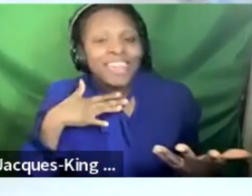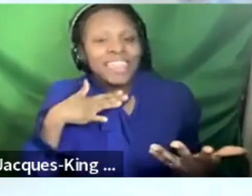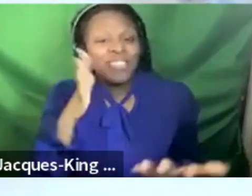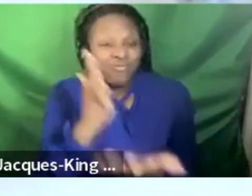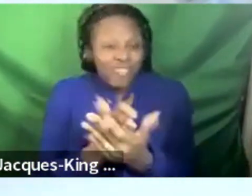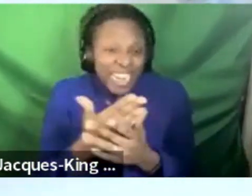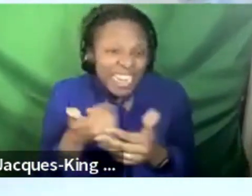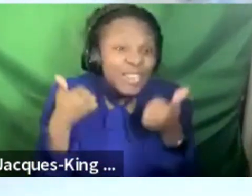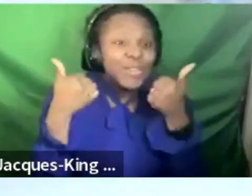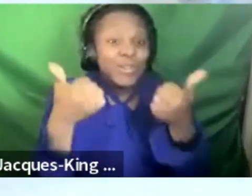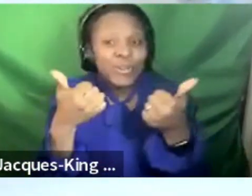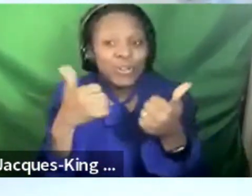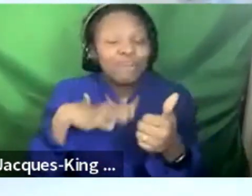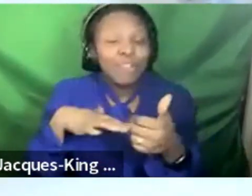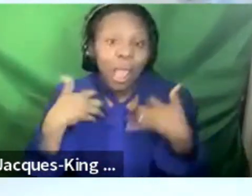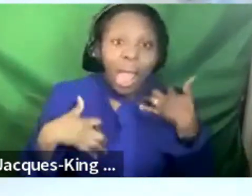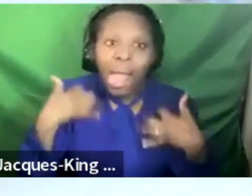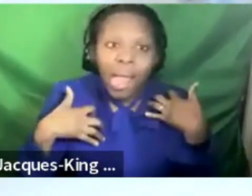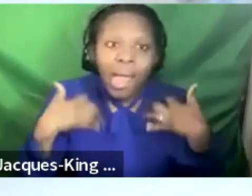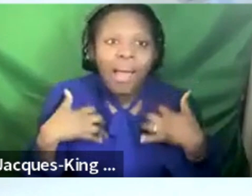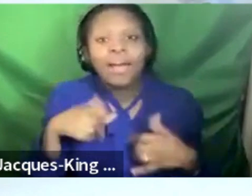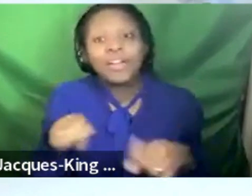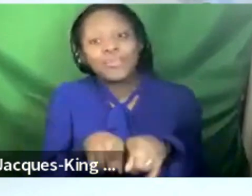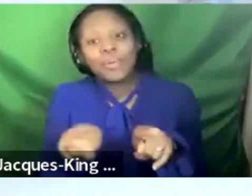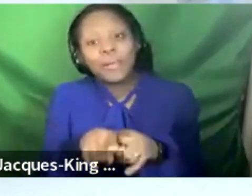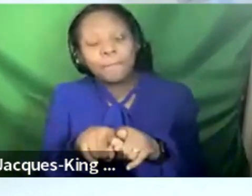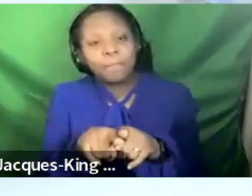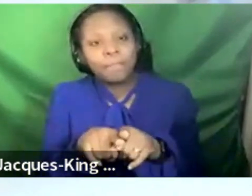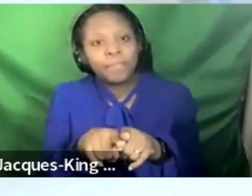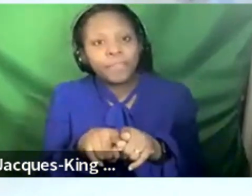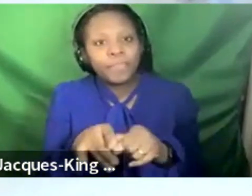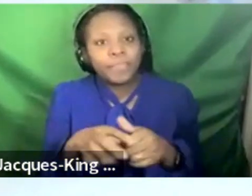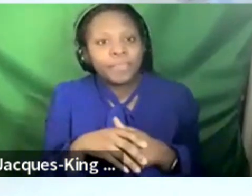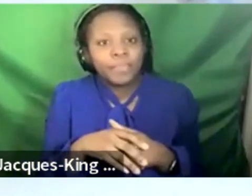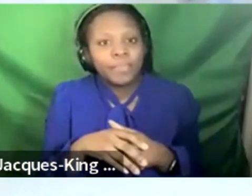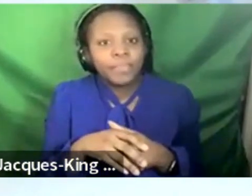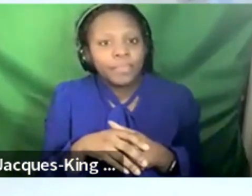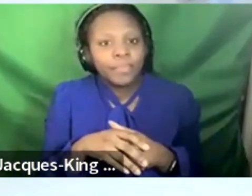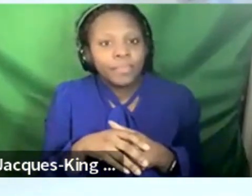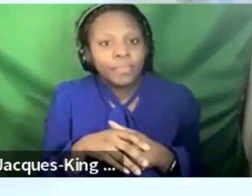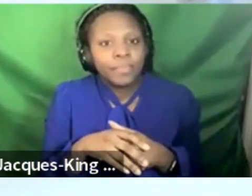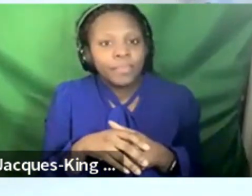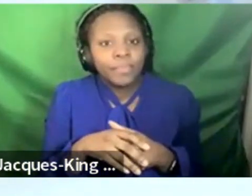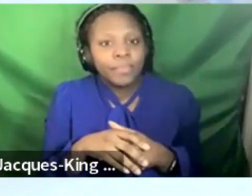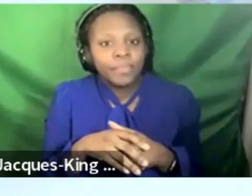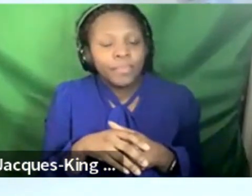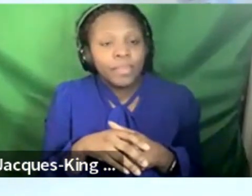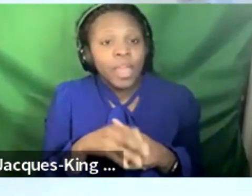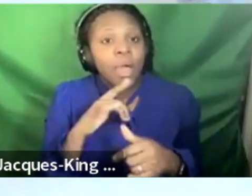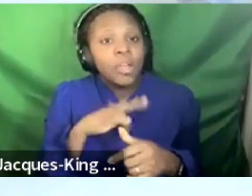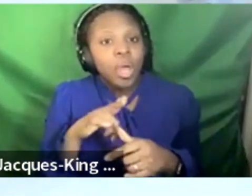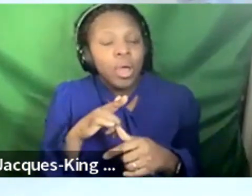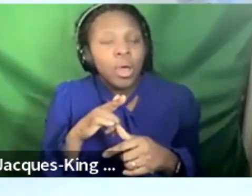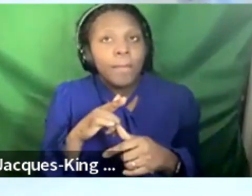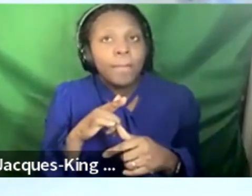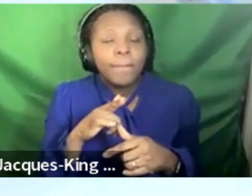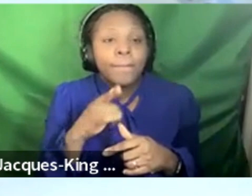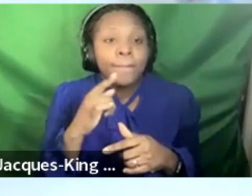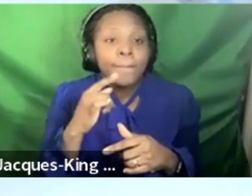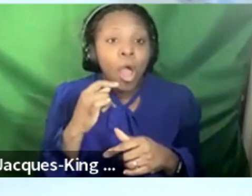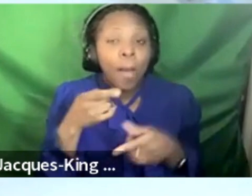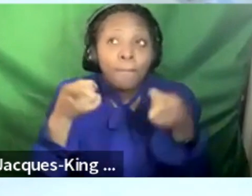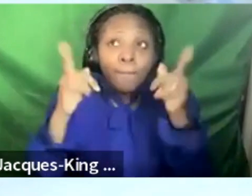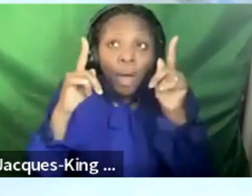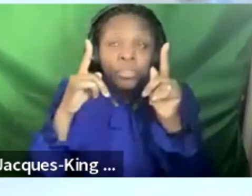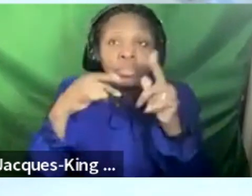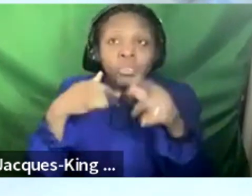on it because she really is good at it and she's really into it. And then she instantly starts to get a